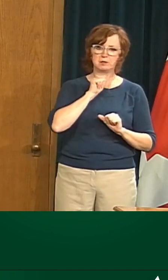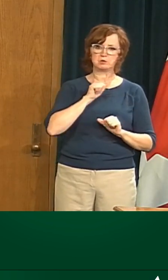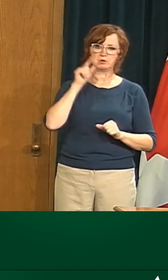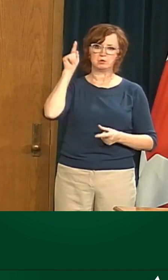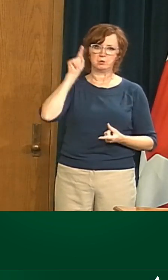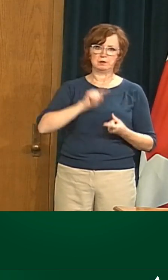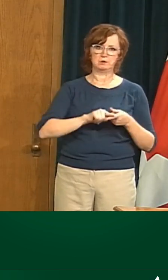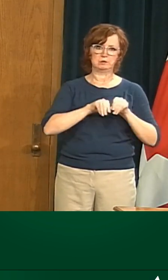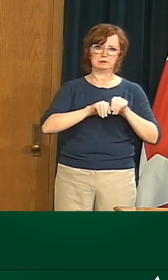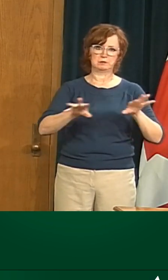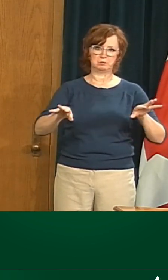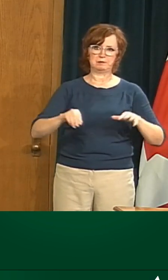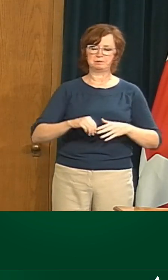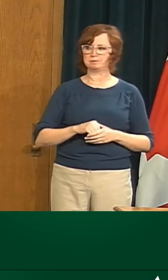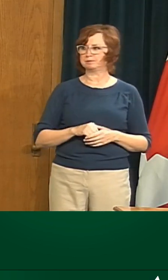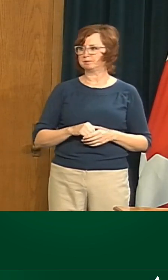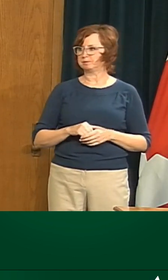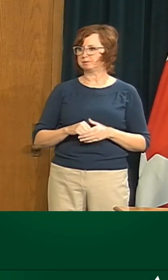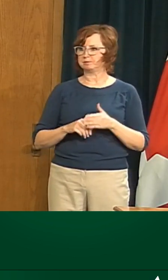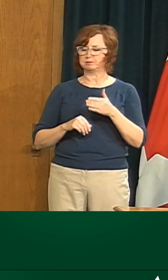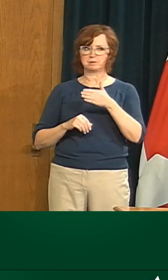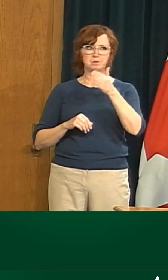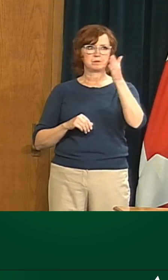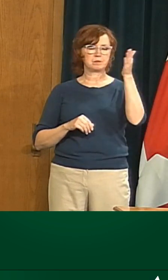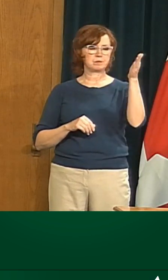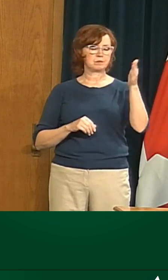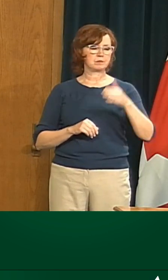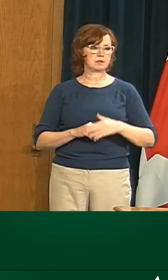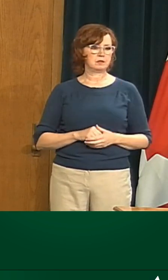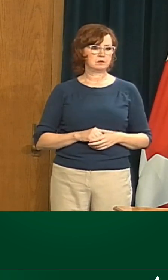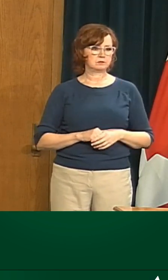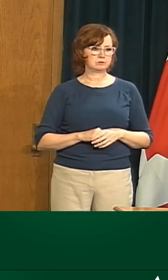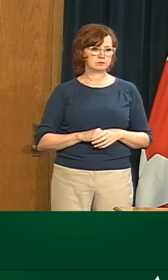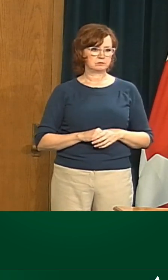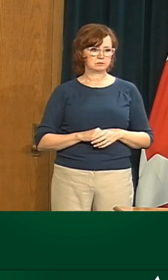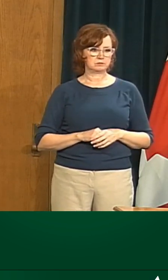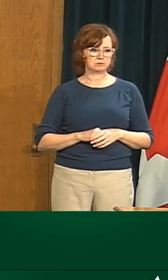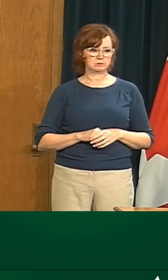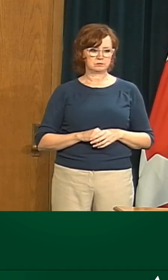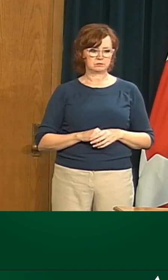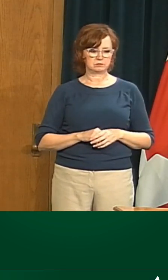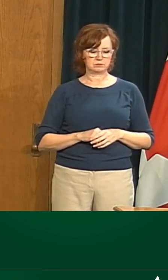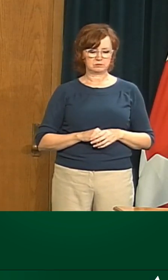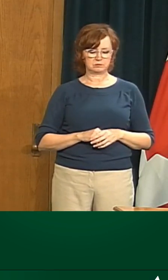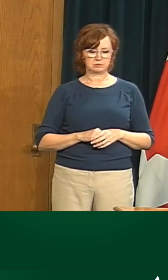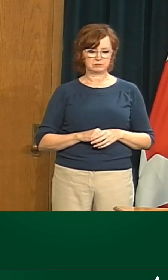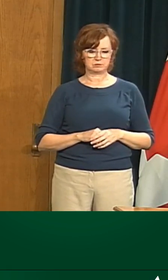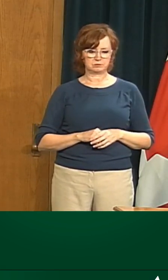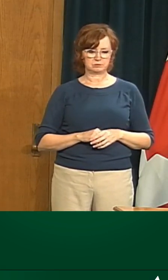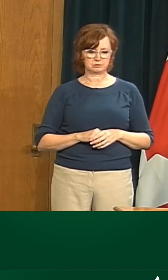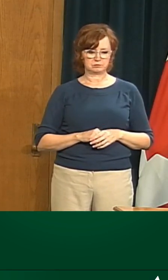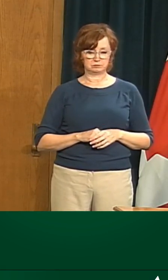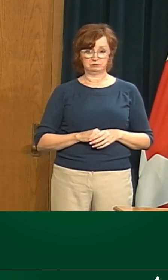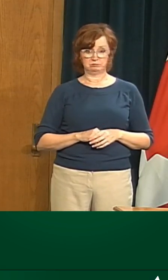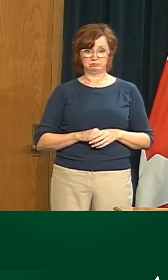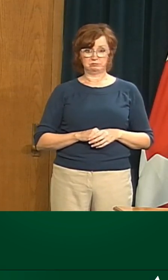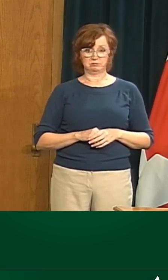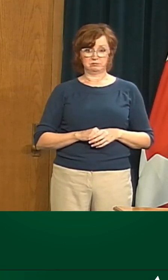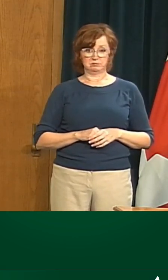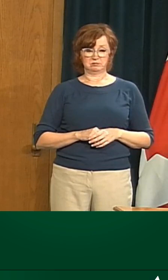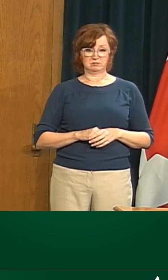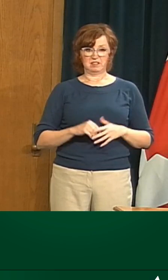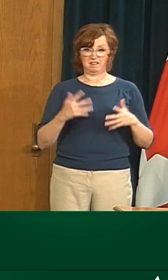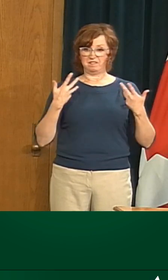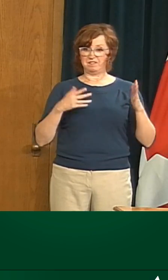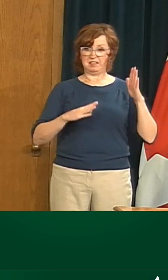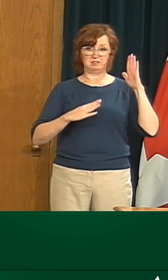you have a follow-up, Roberta? Yeah, so are we going to be expecting that we've peaked then? Like, are we using that